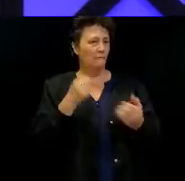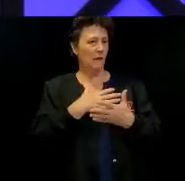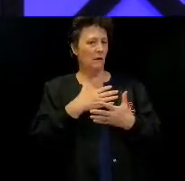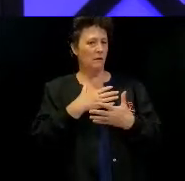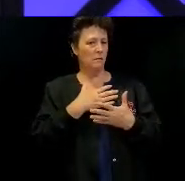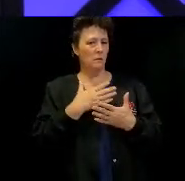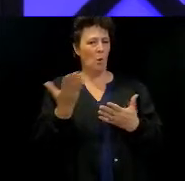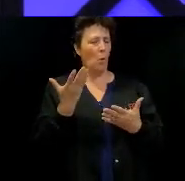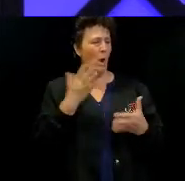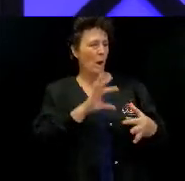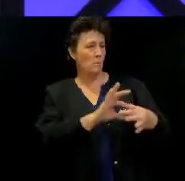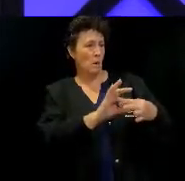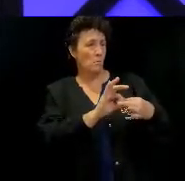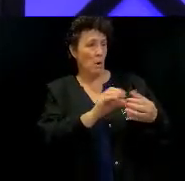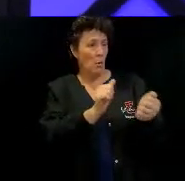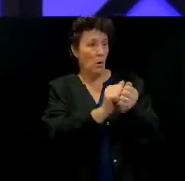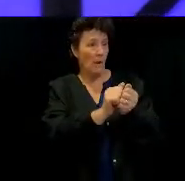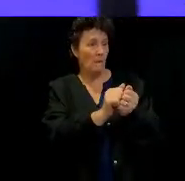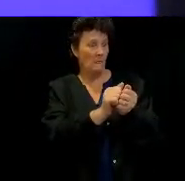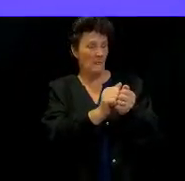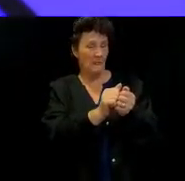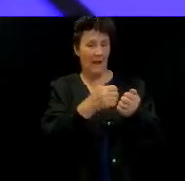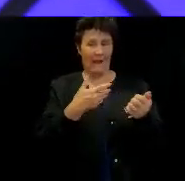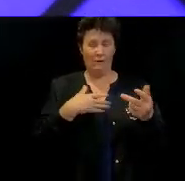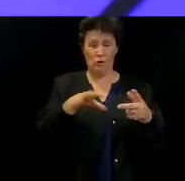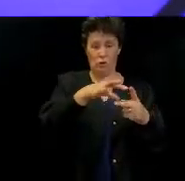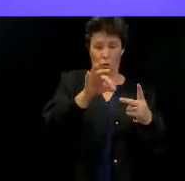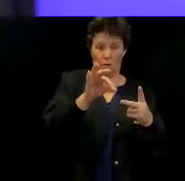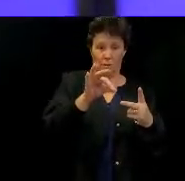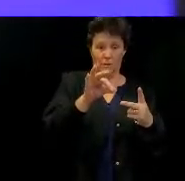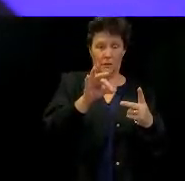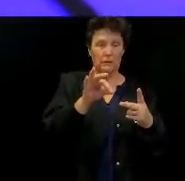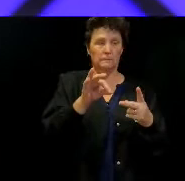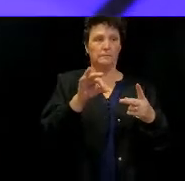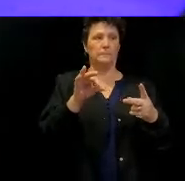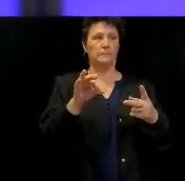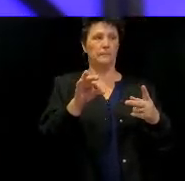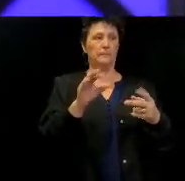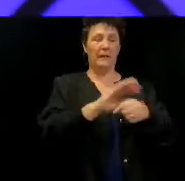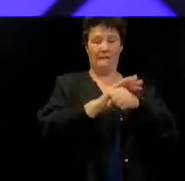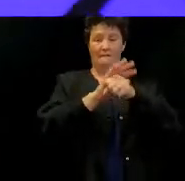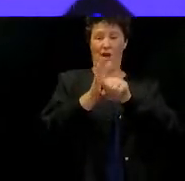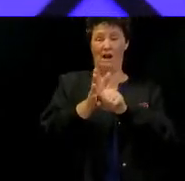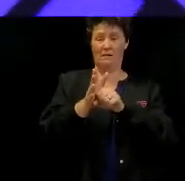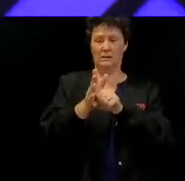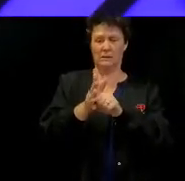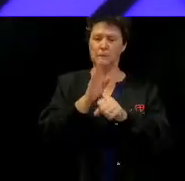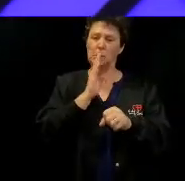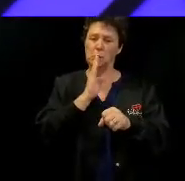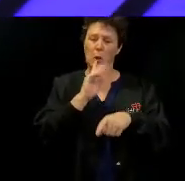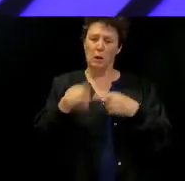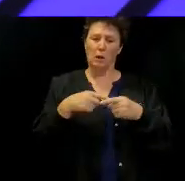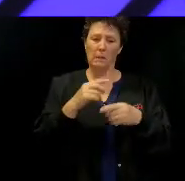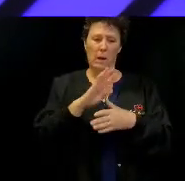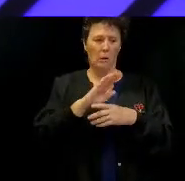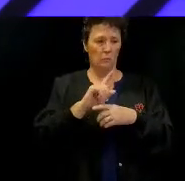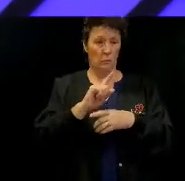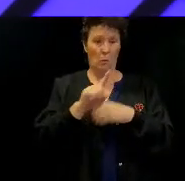with. Like the virus, right? We've been talking about this virus for a year. But the virus needs a